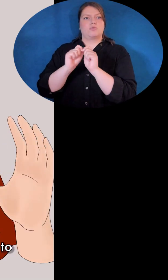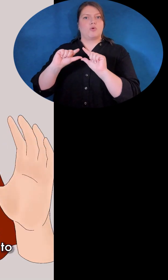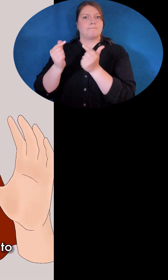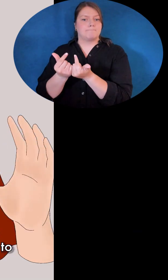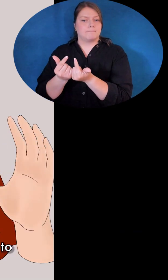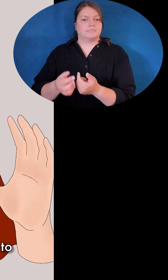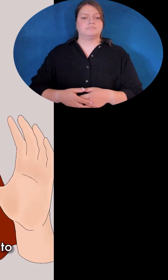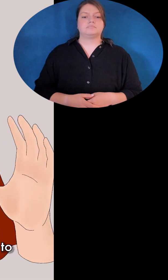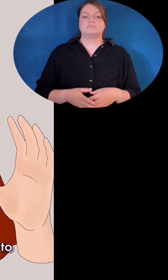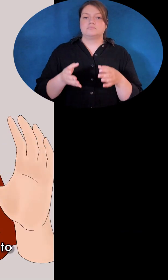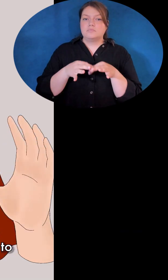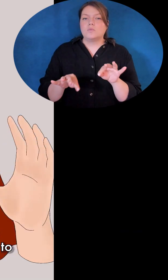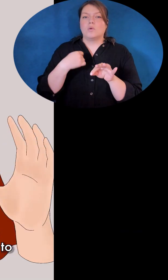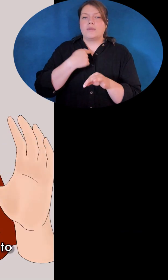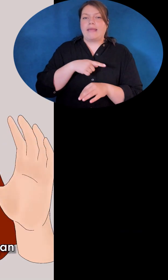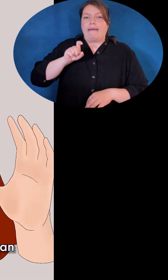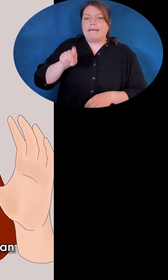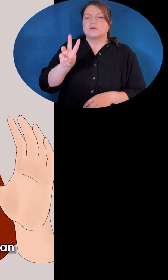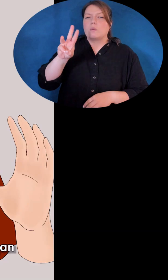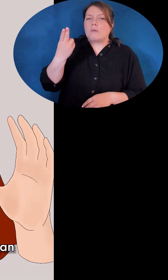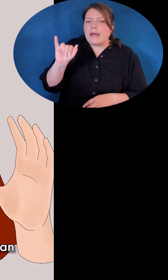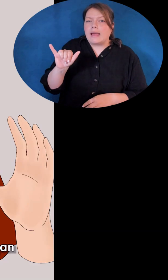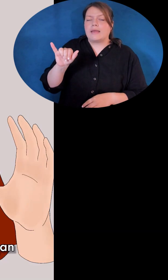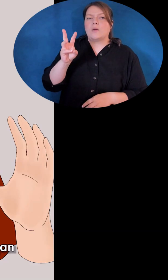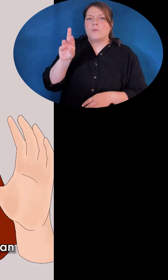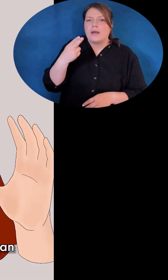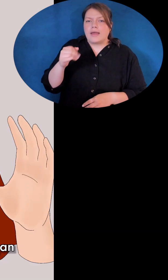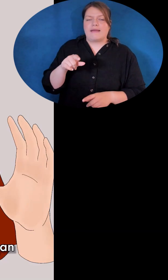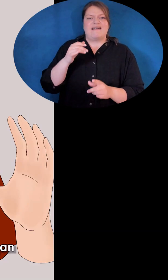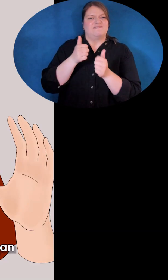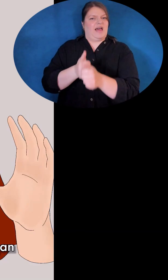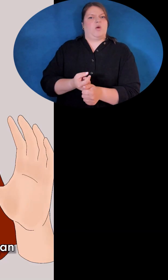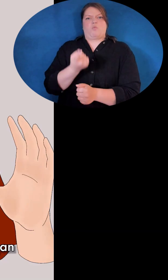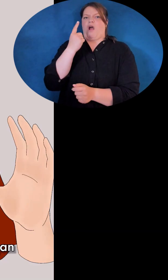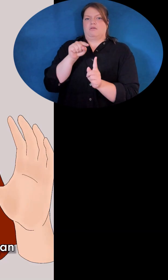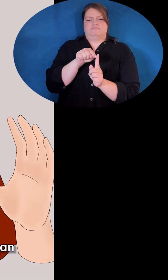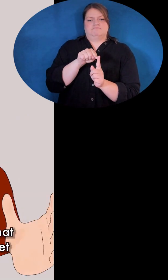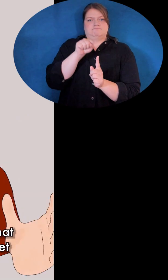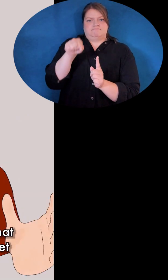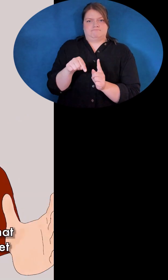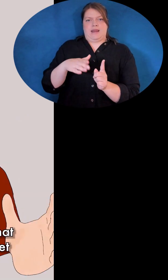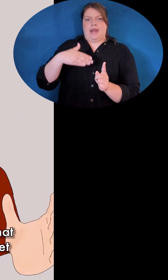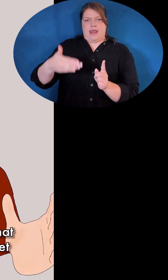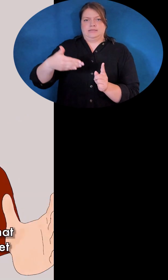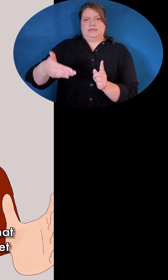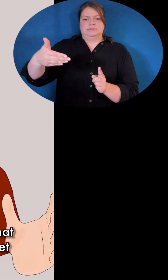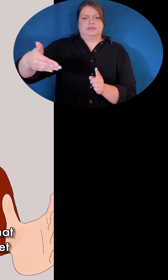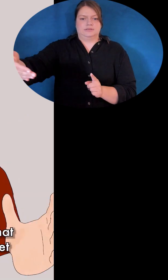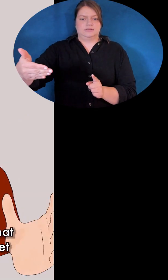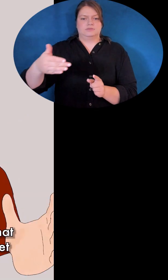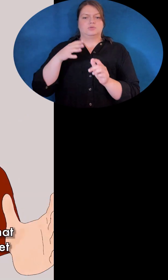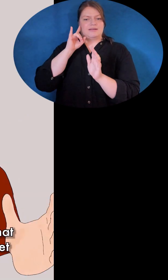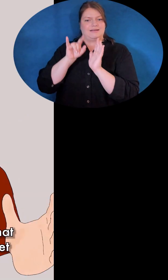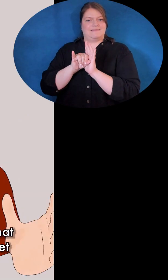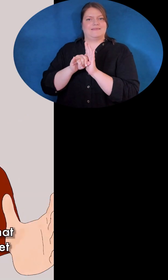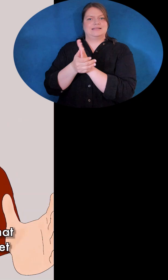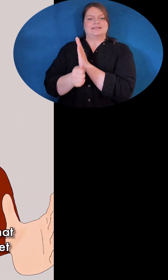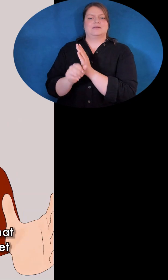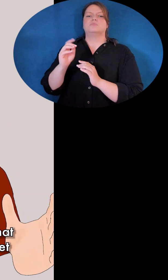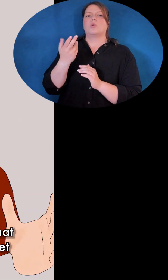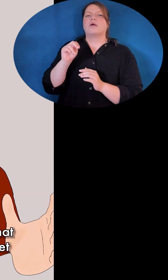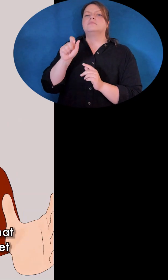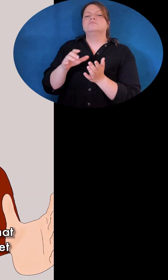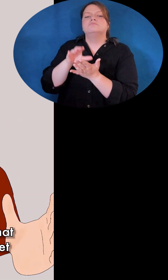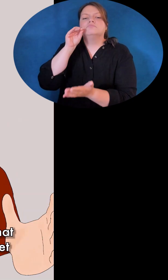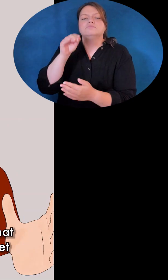follow one hypothesis to the conclusion in order to identify the skills Morgan needs to learn and the environmental supports that need to be